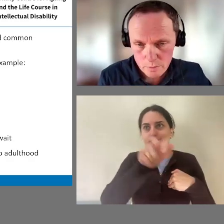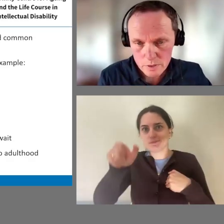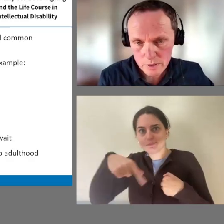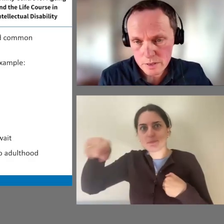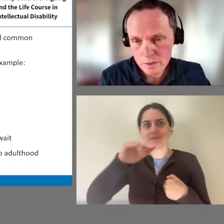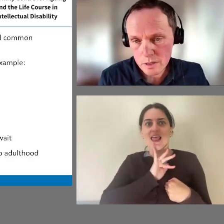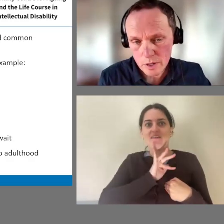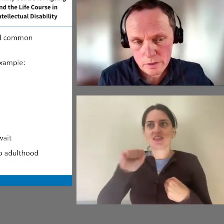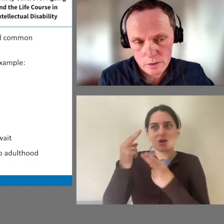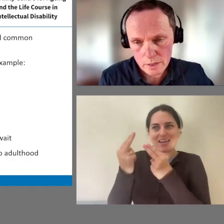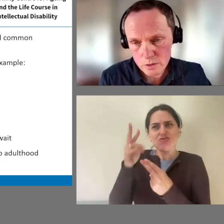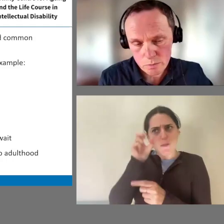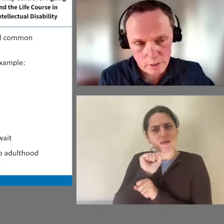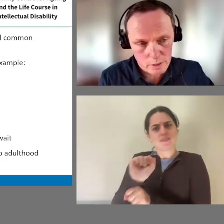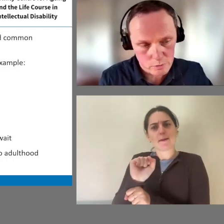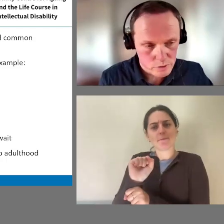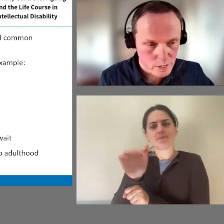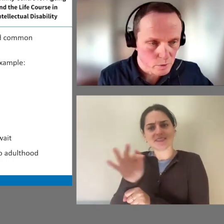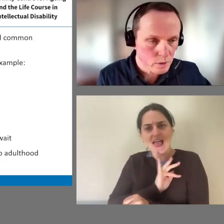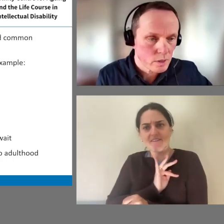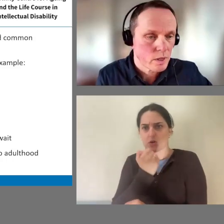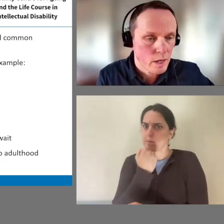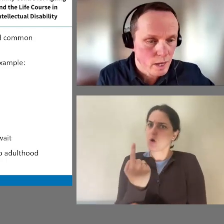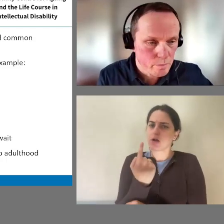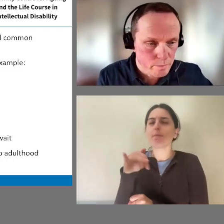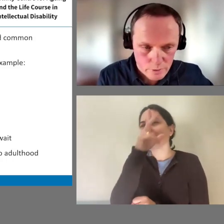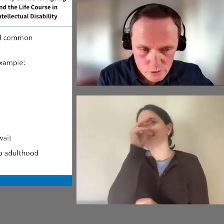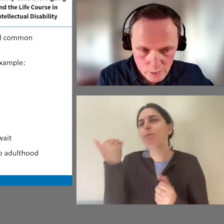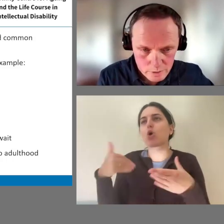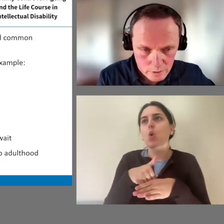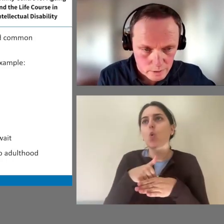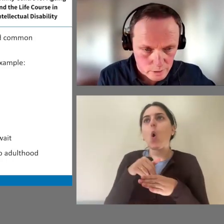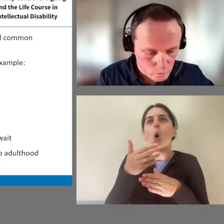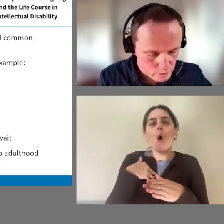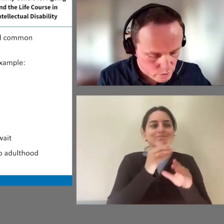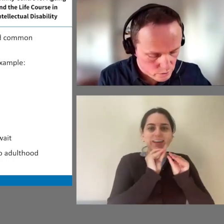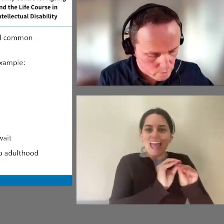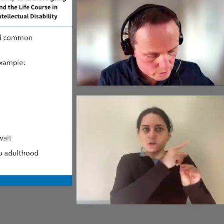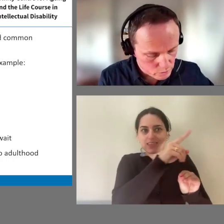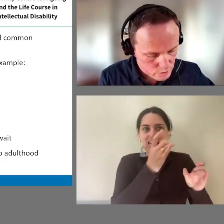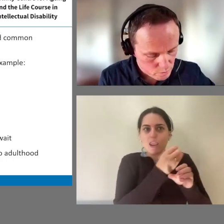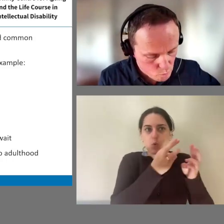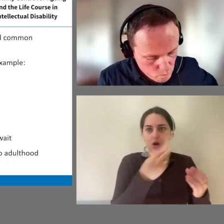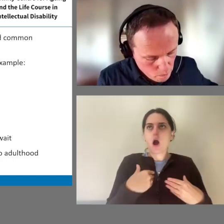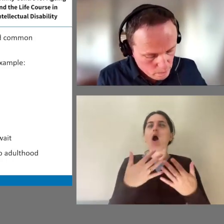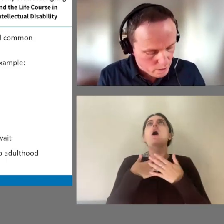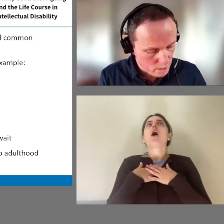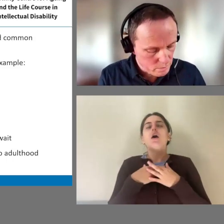autistic people's needs in mind, and this might include, for example, better educating healthcare workers about